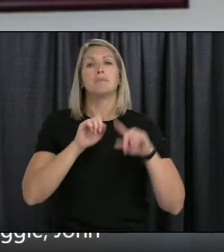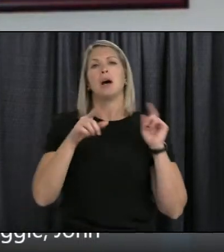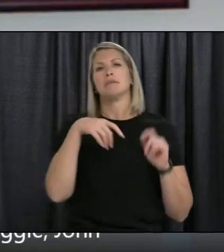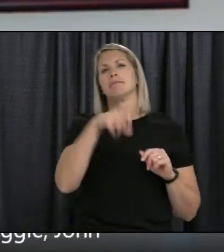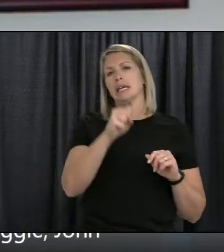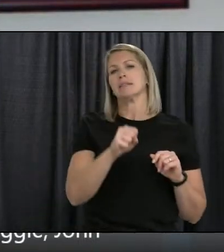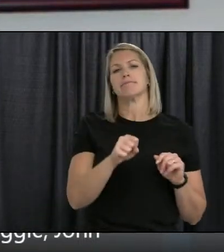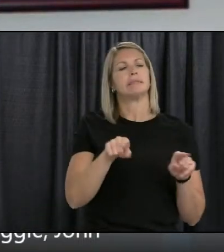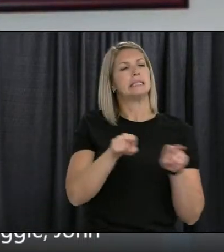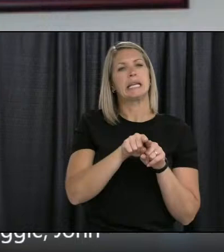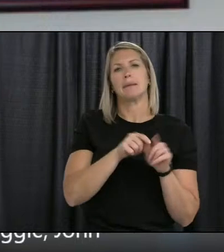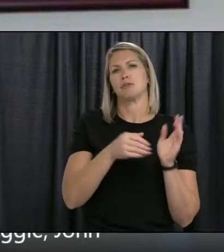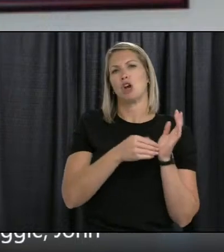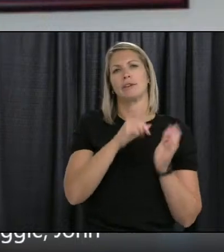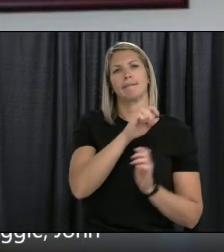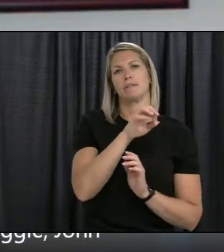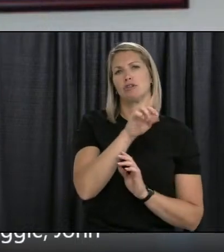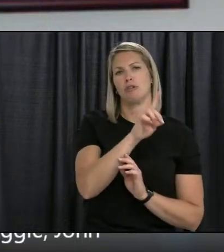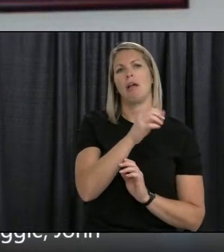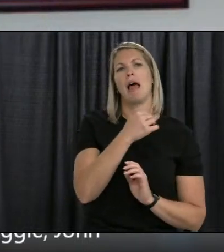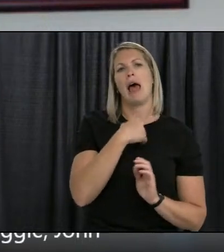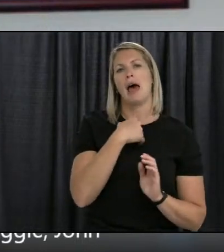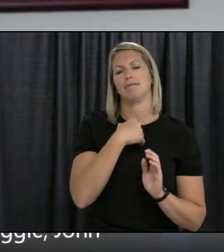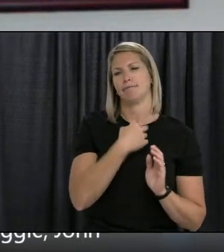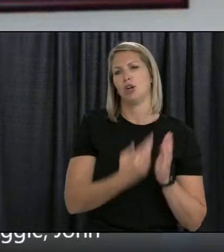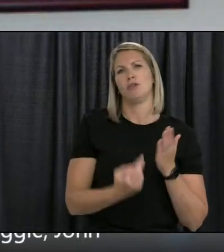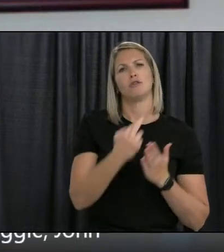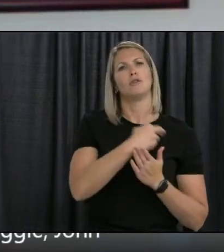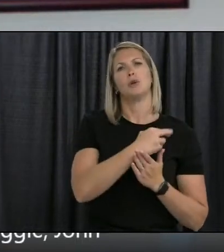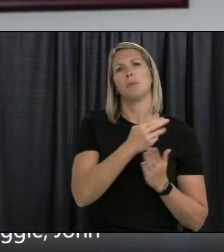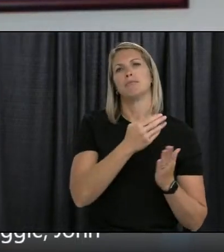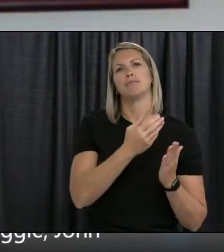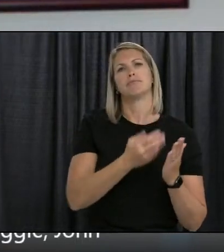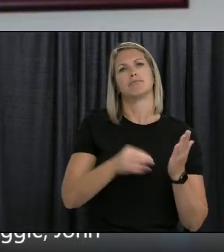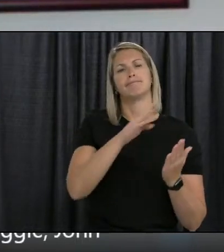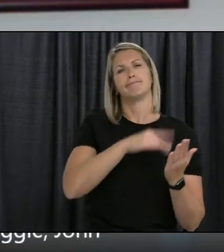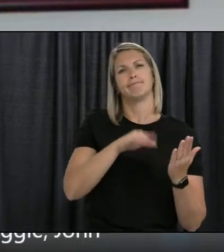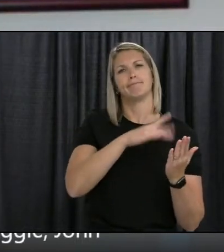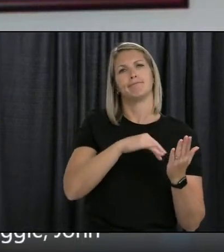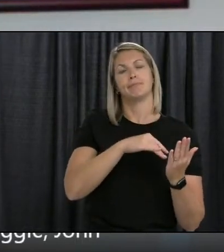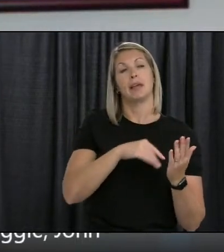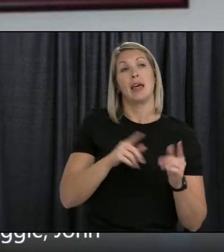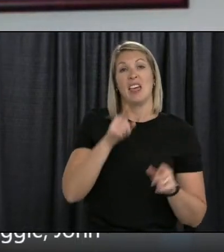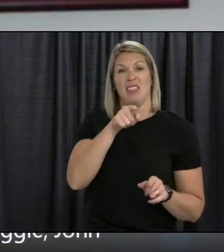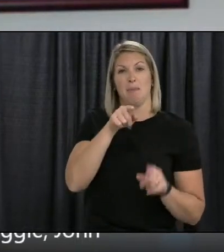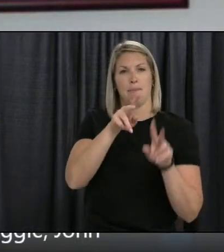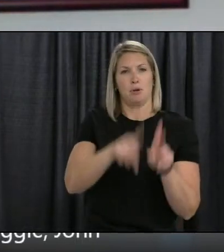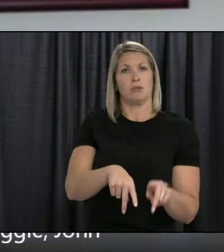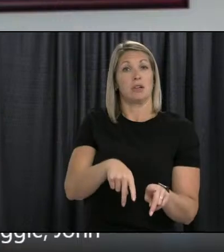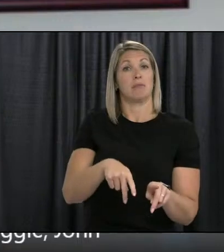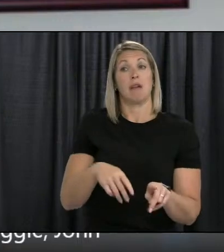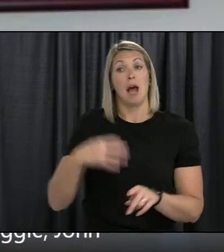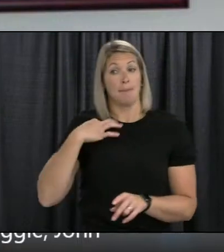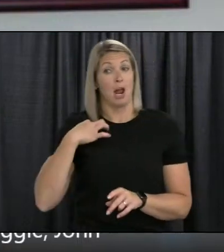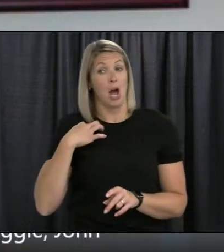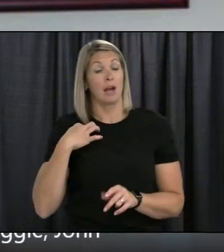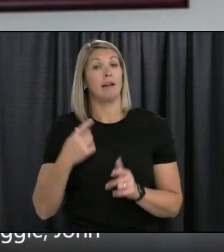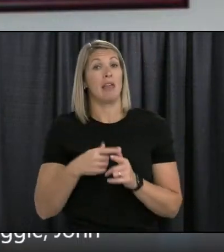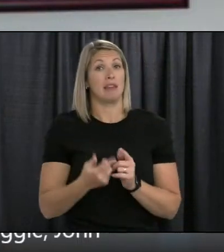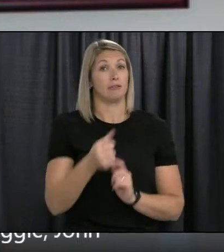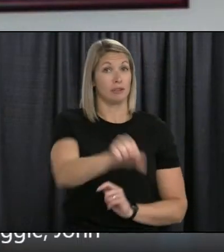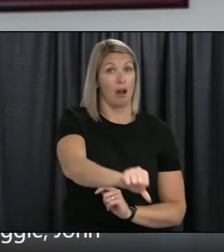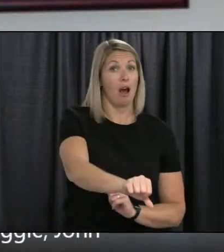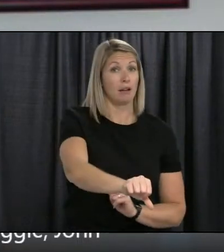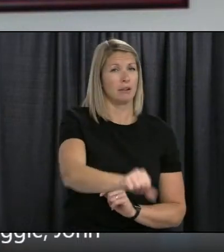mechanism. They indicated to me that they have appealed and were denied. I'm just wondering, for